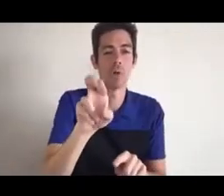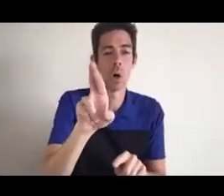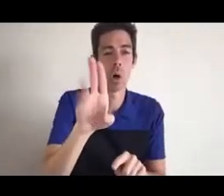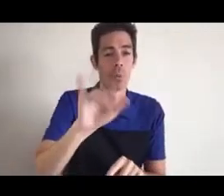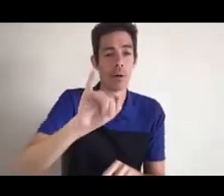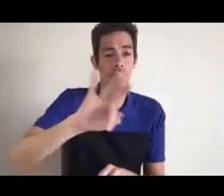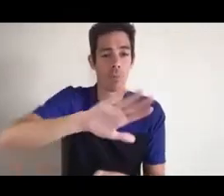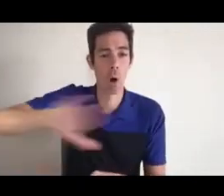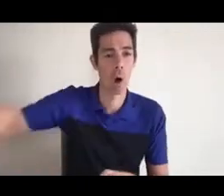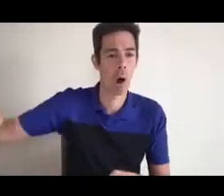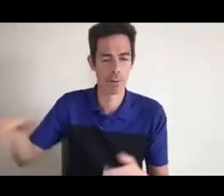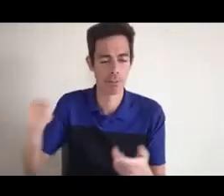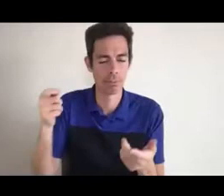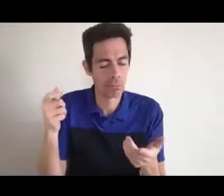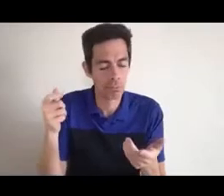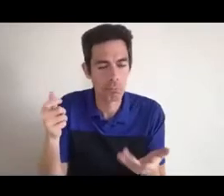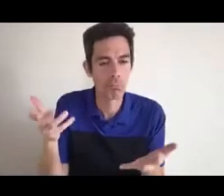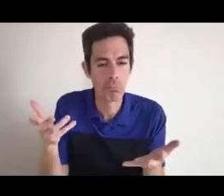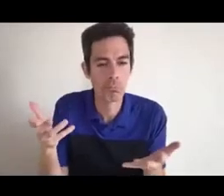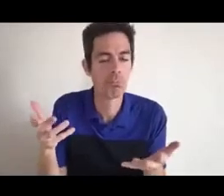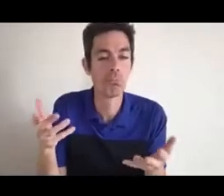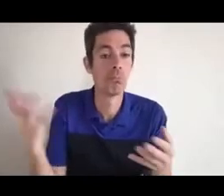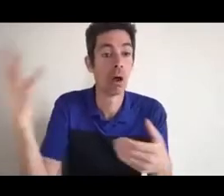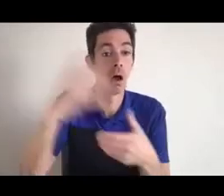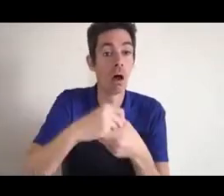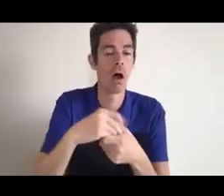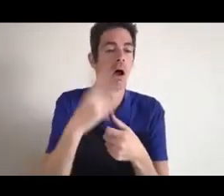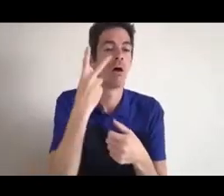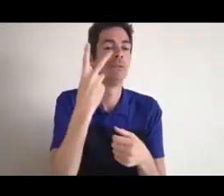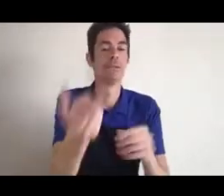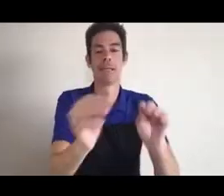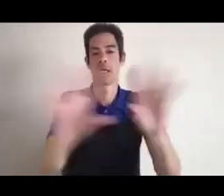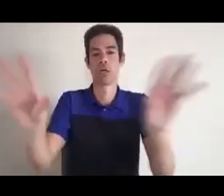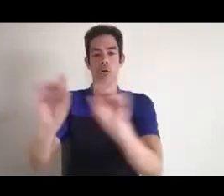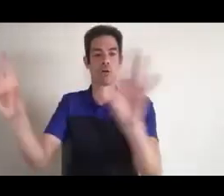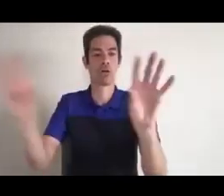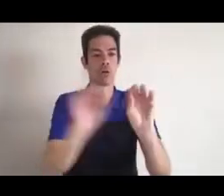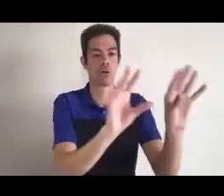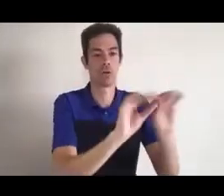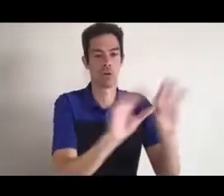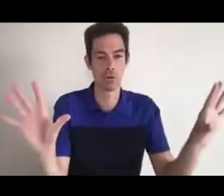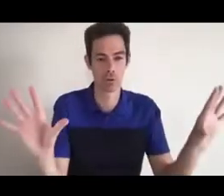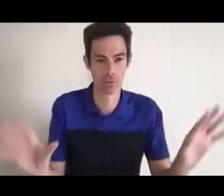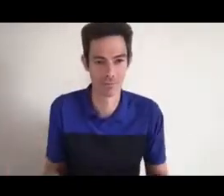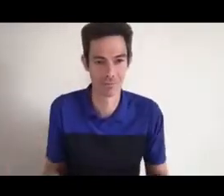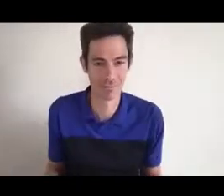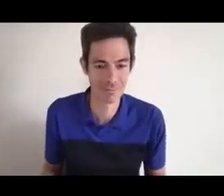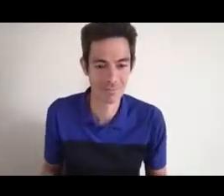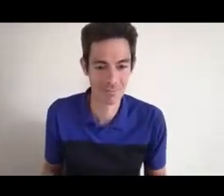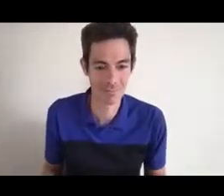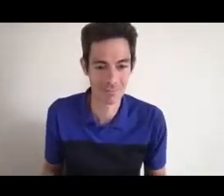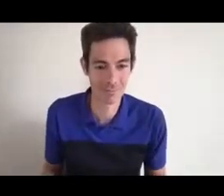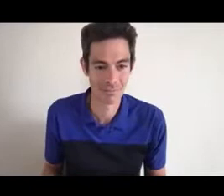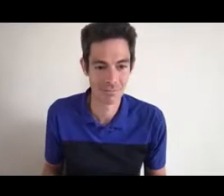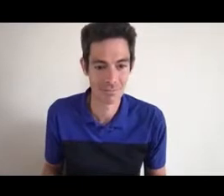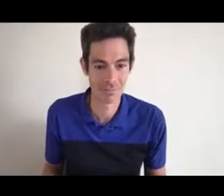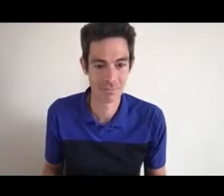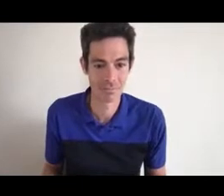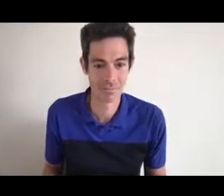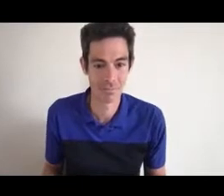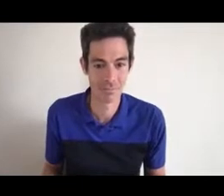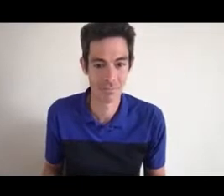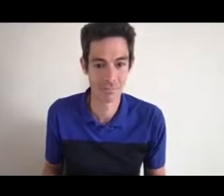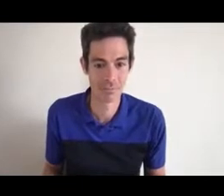relates. So you can see, you don't have to put the verb in there specifically, you just see how it's all included. Everything's pretty